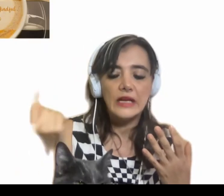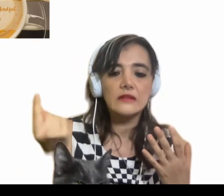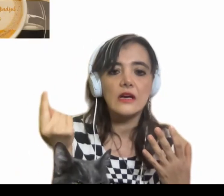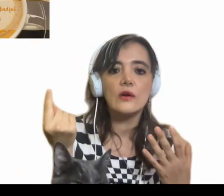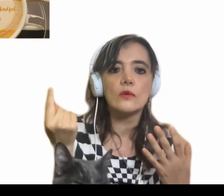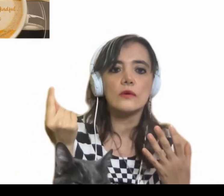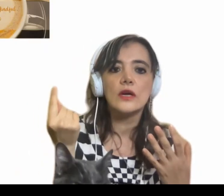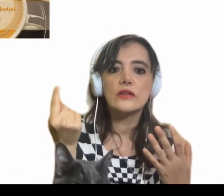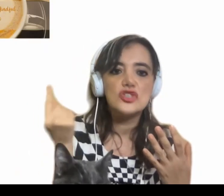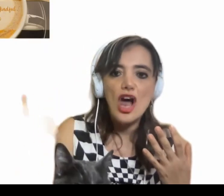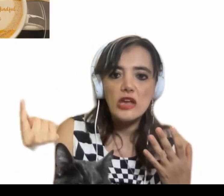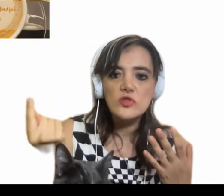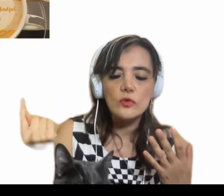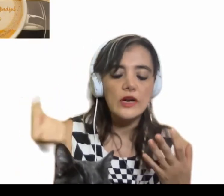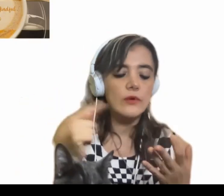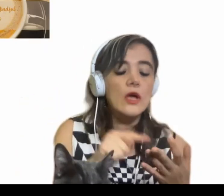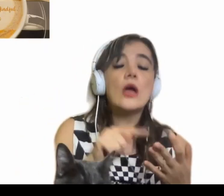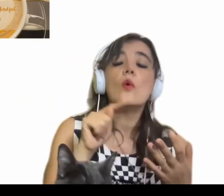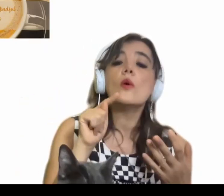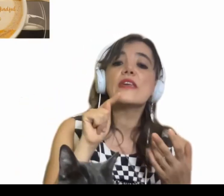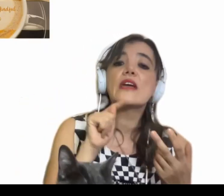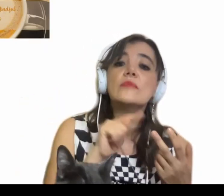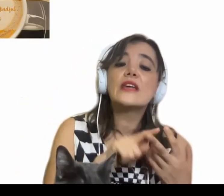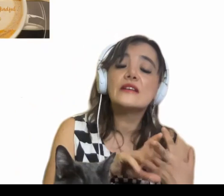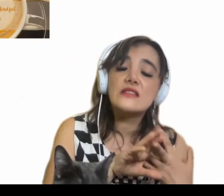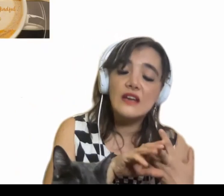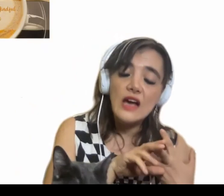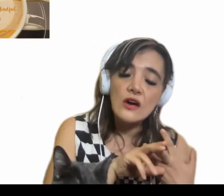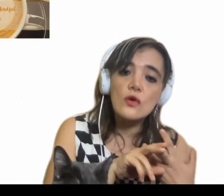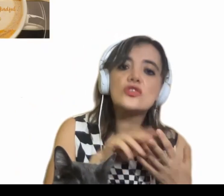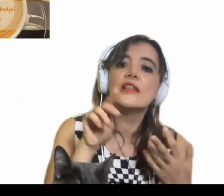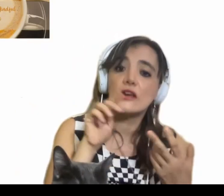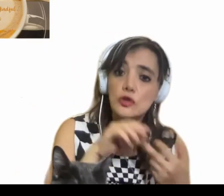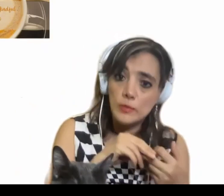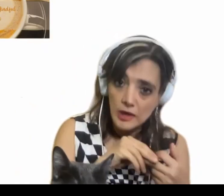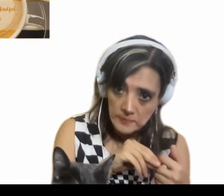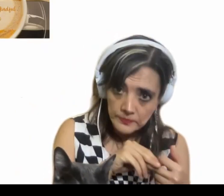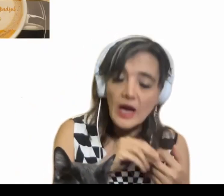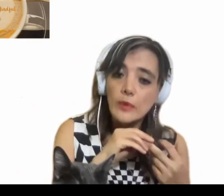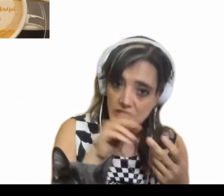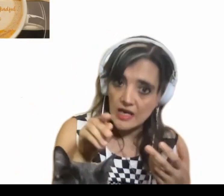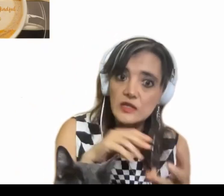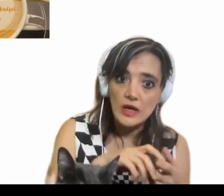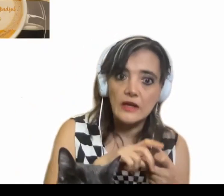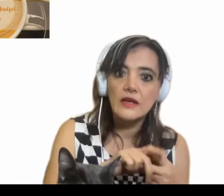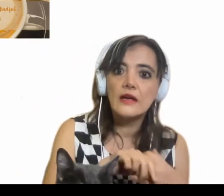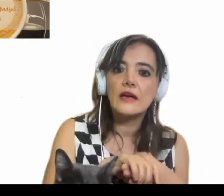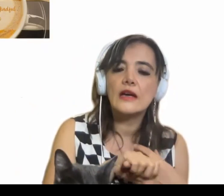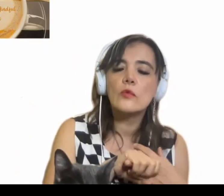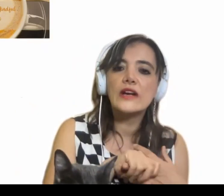a mantra or chimes or whatever, or they can be kinesthetic anchors, like your body. A body scan